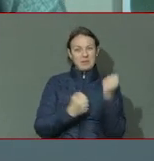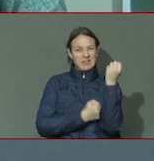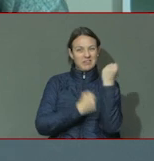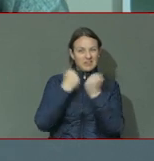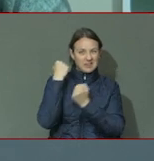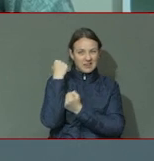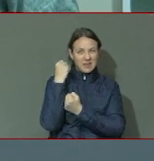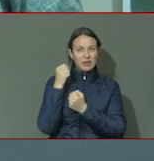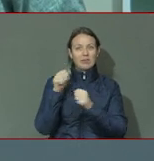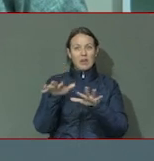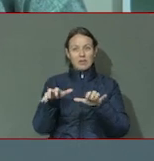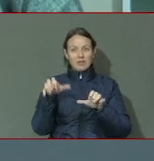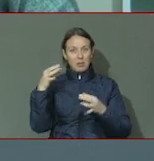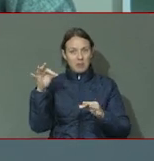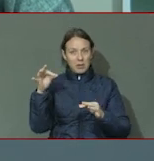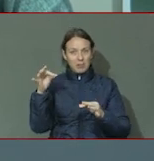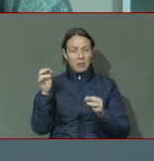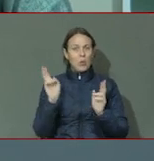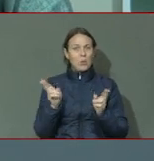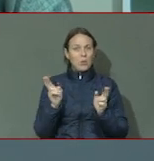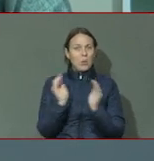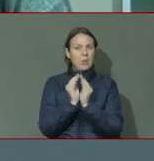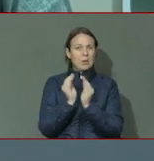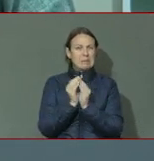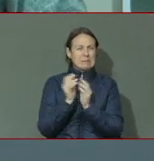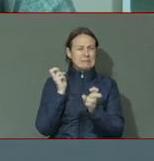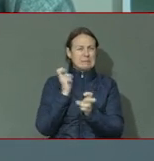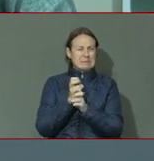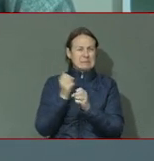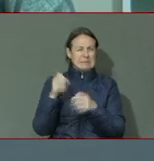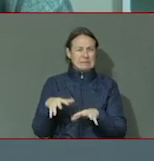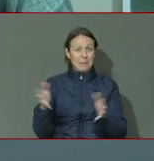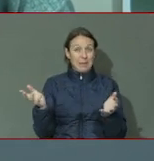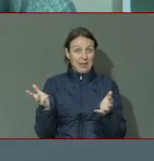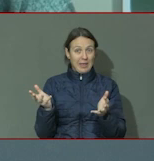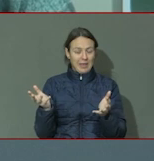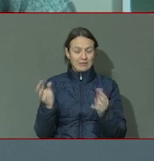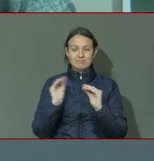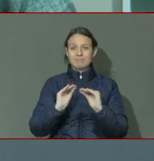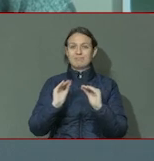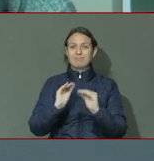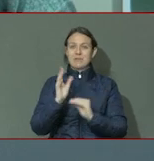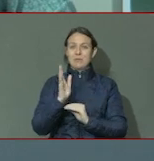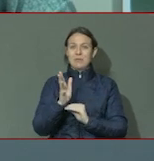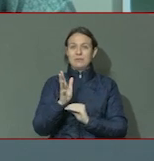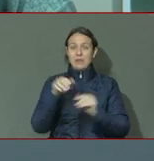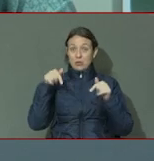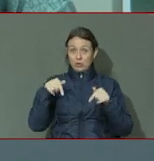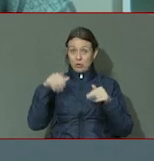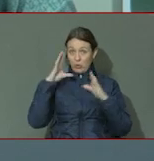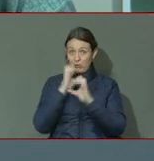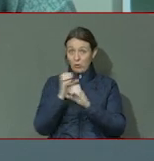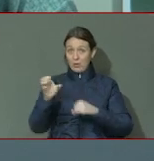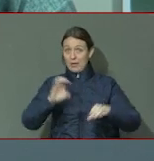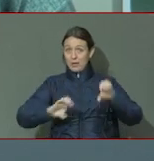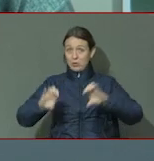usually you lose marks. Today I'm going to teach chemistry. But when I mark